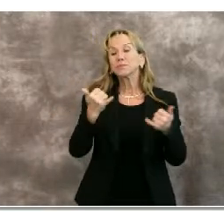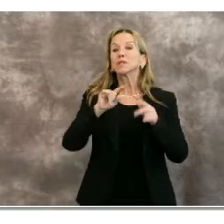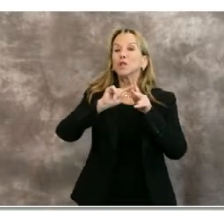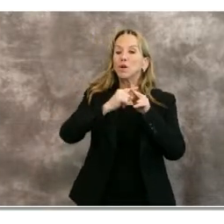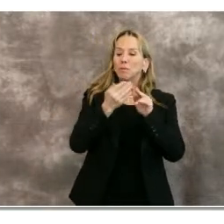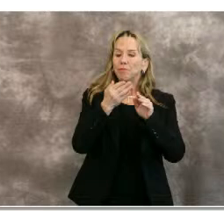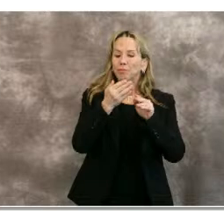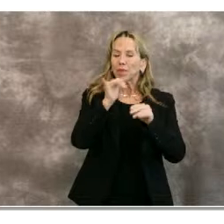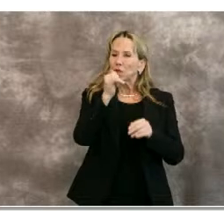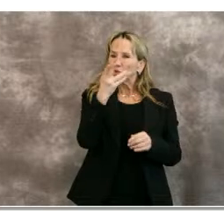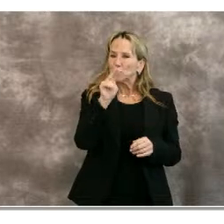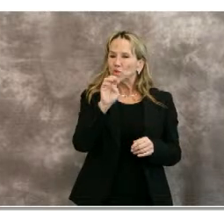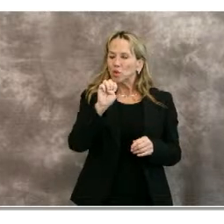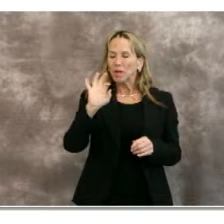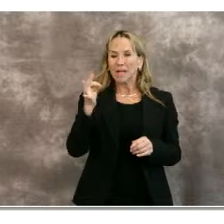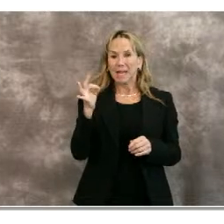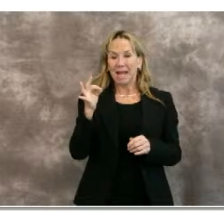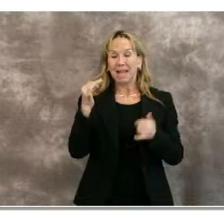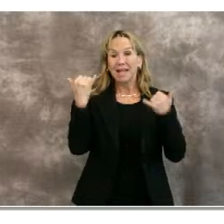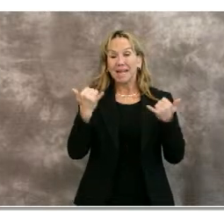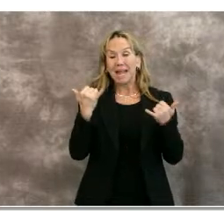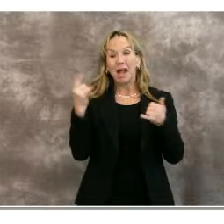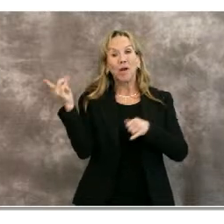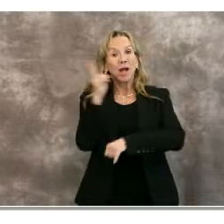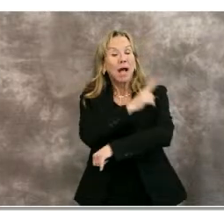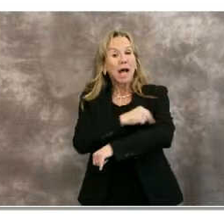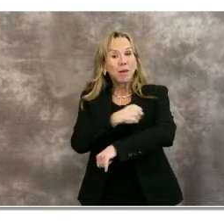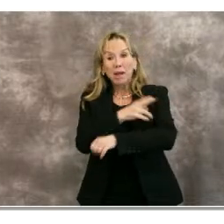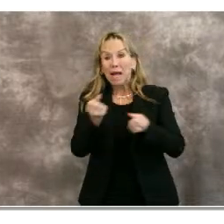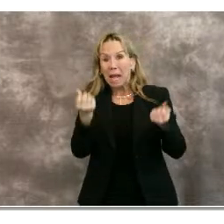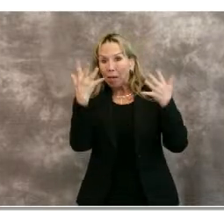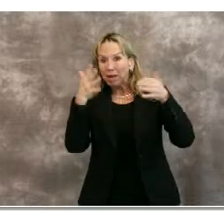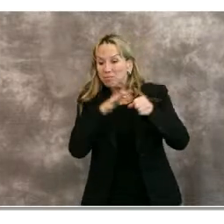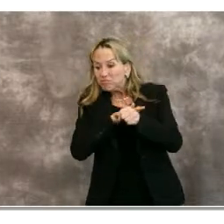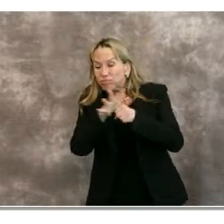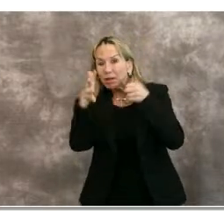June 9th, the county has surge capacity for hospitalizations